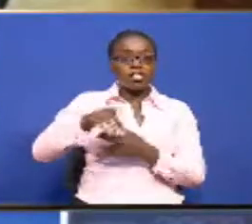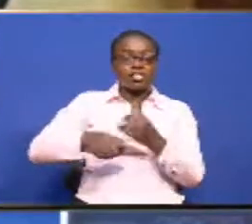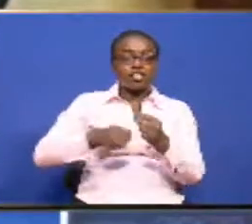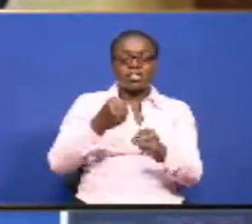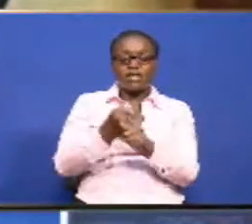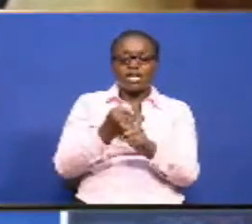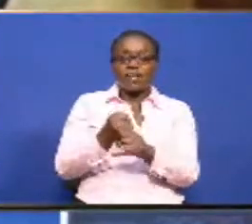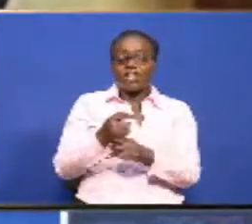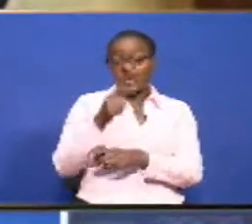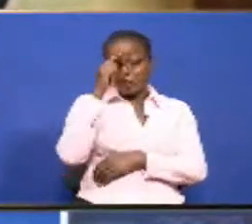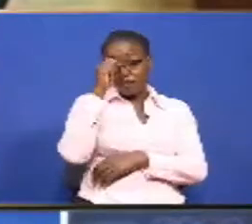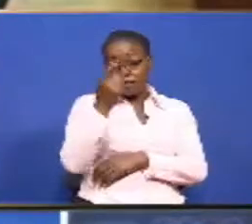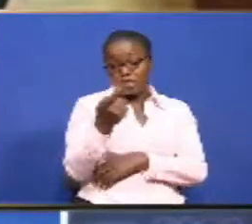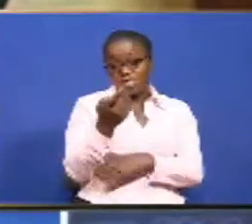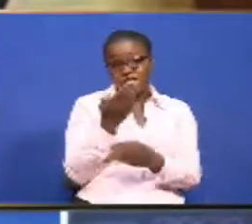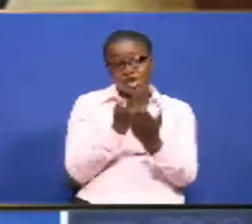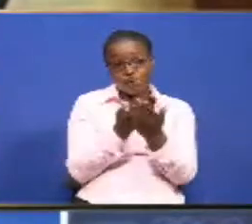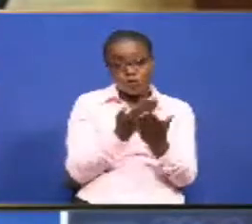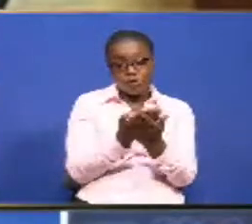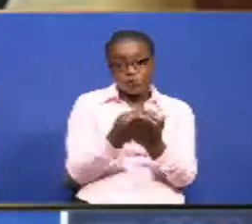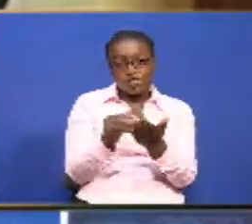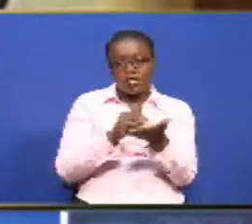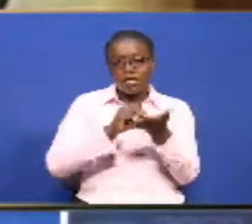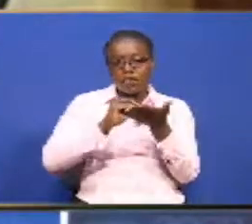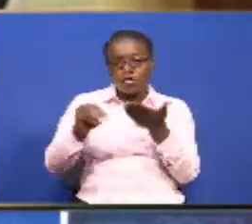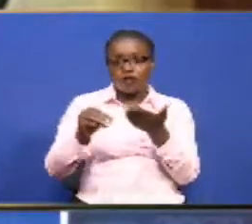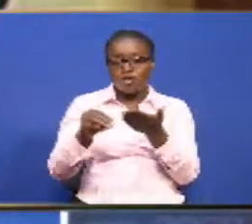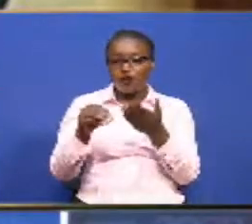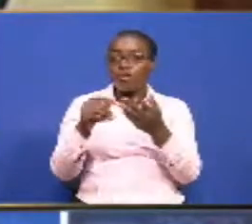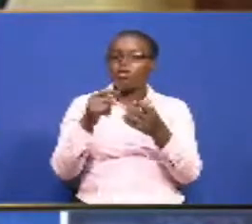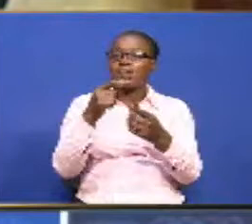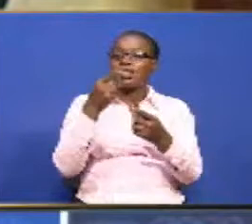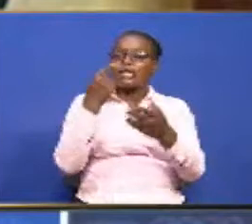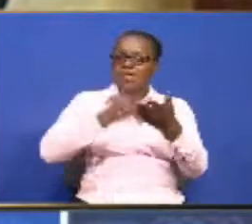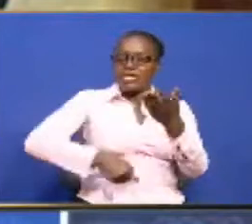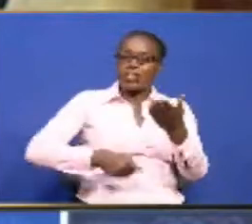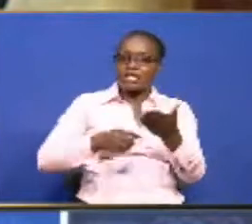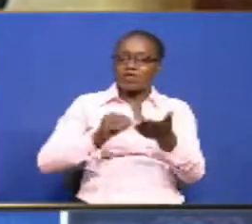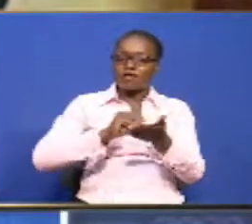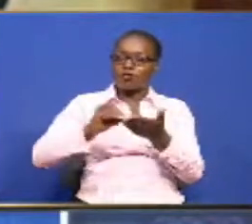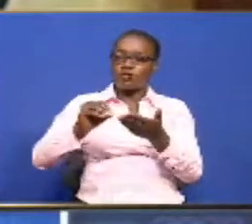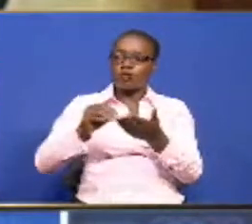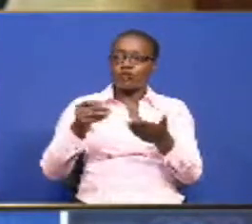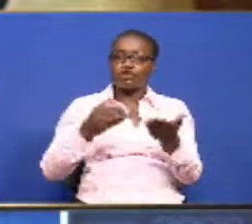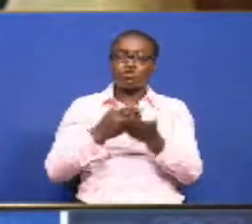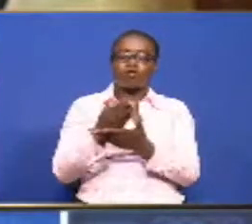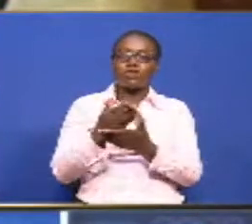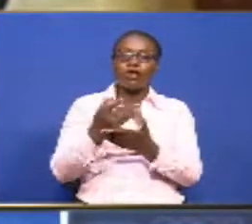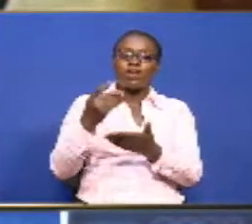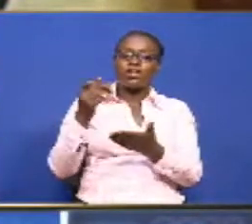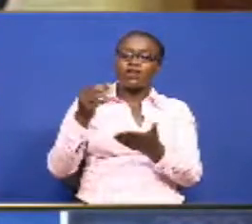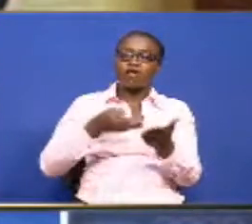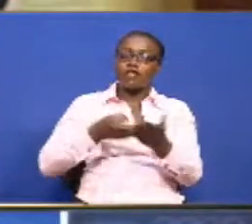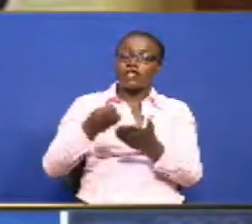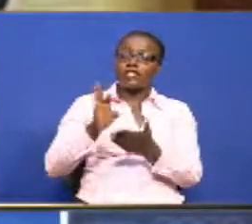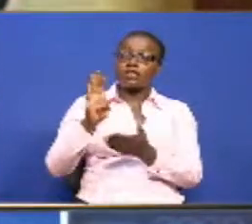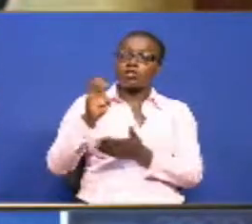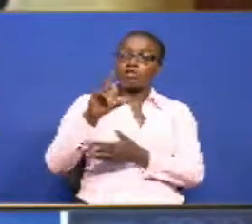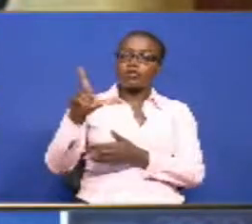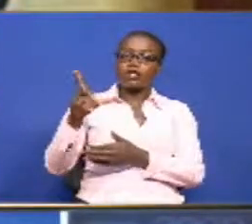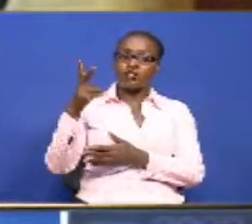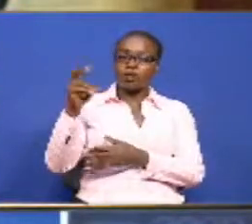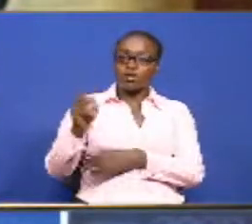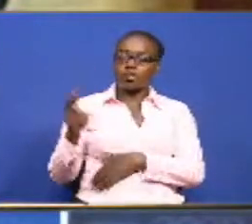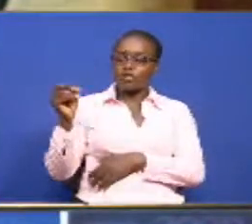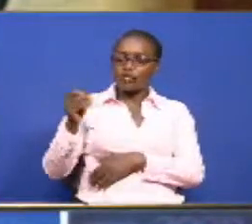respect, I have proposed further removal of some existing tax exemptions through the Finance Bill 2020. I urge honorable members of this